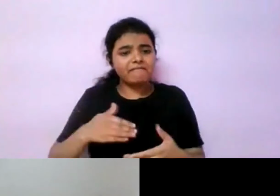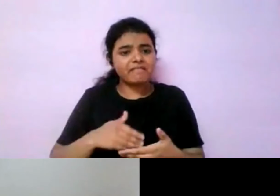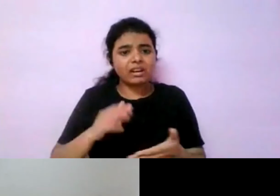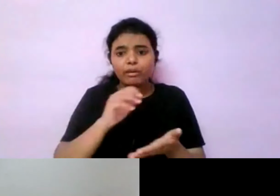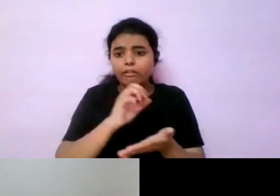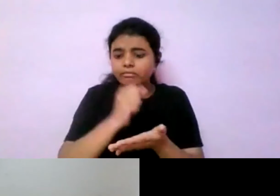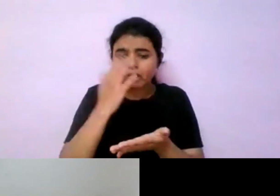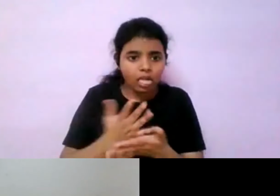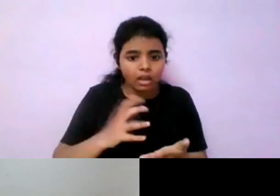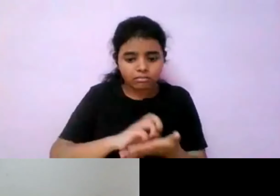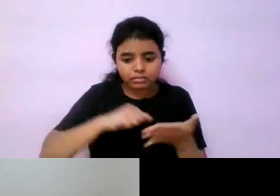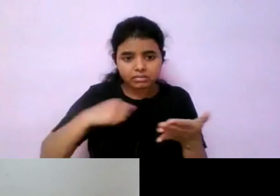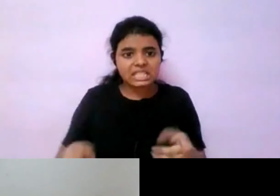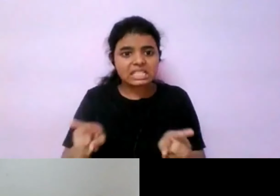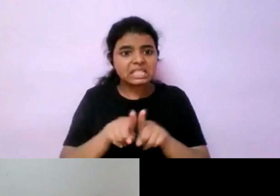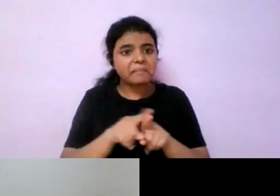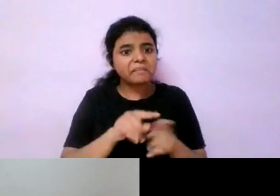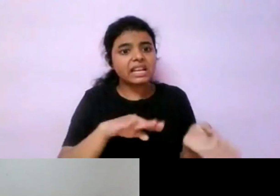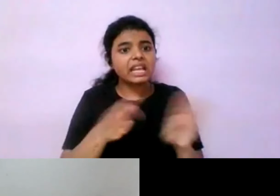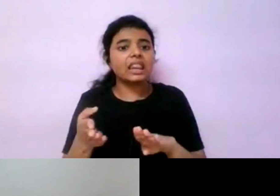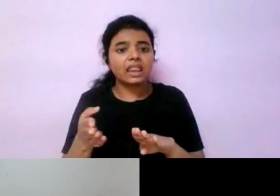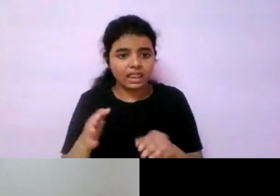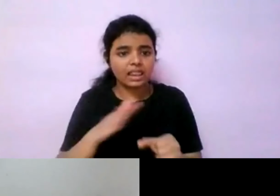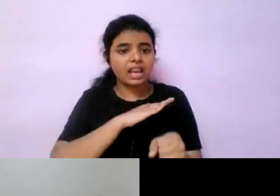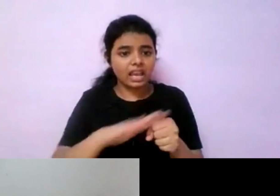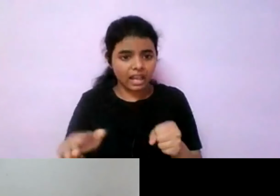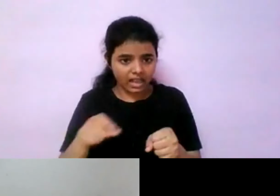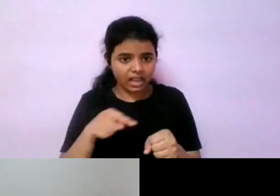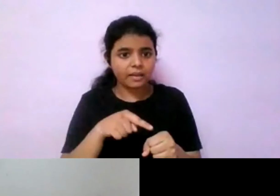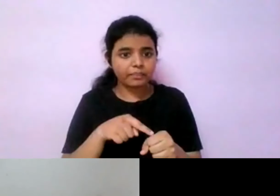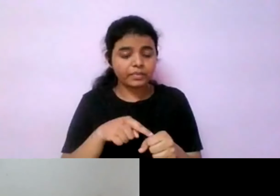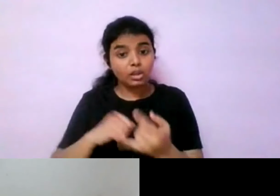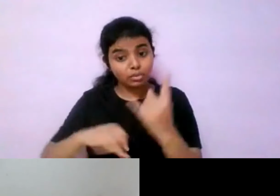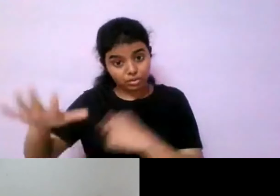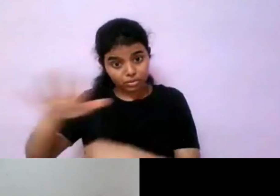society typically considers that it is a life not worth living.